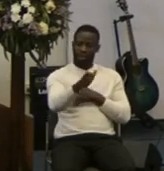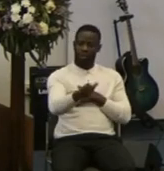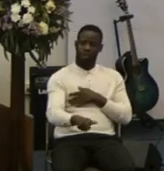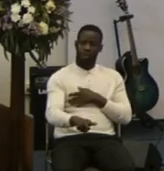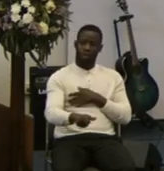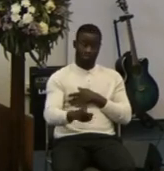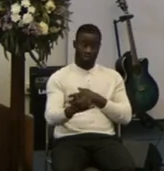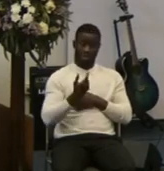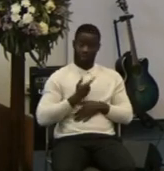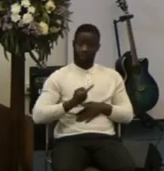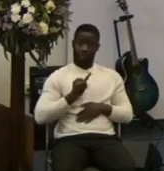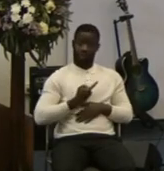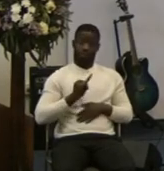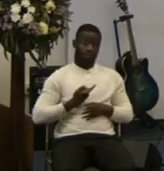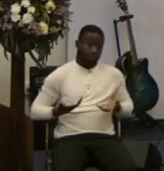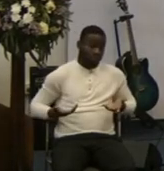it's just ourselves.